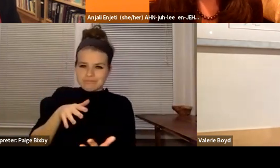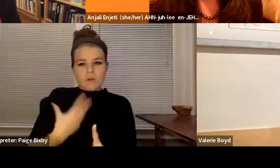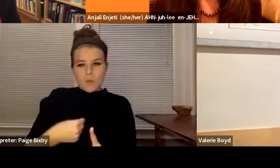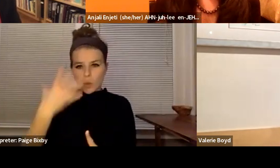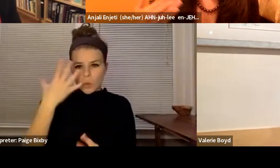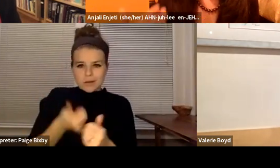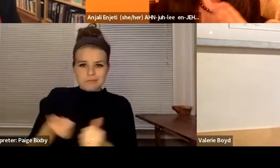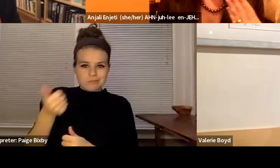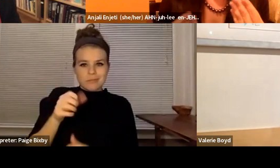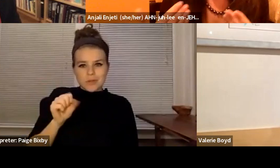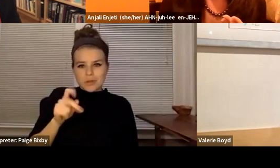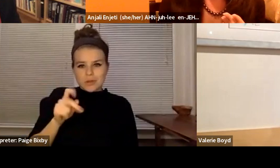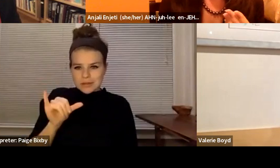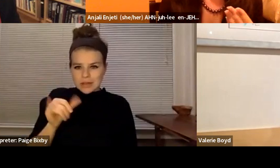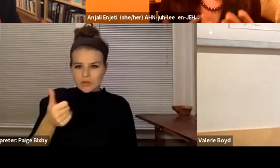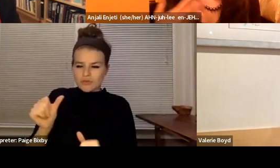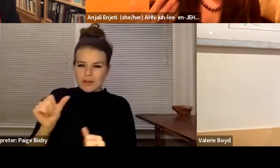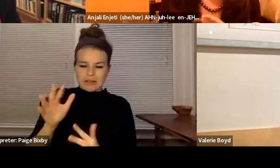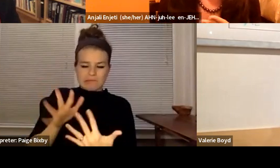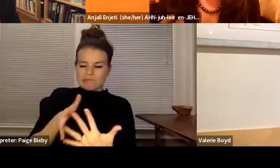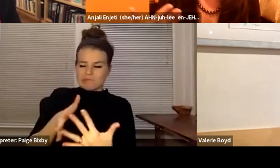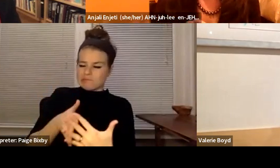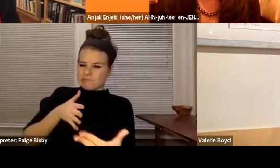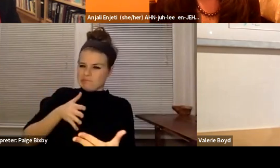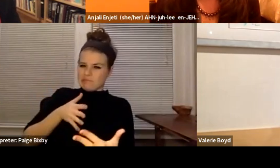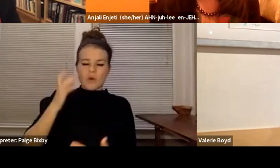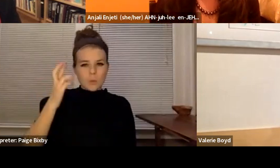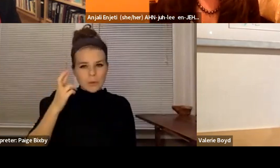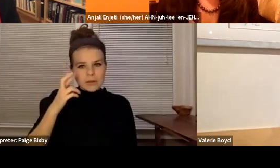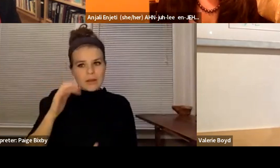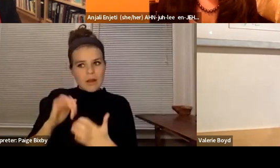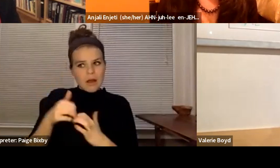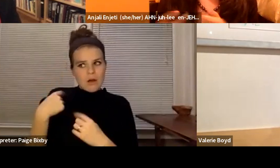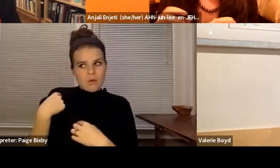supremacy, right? Of realizing the ways that I benefited from it,